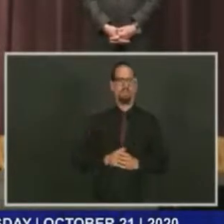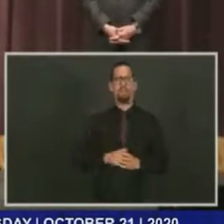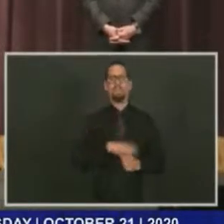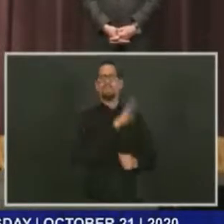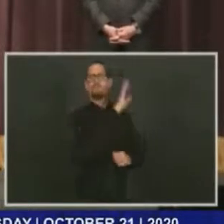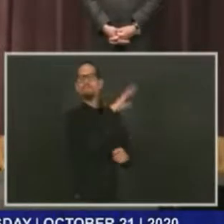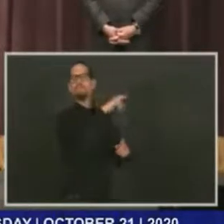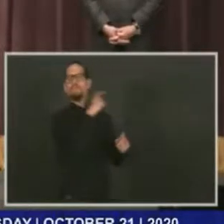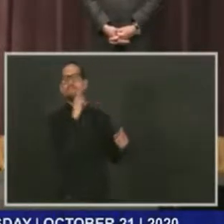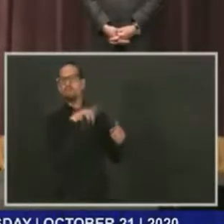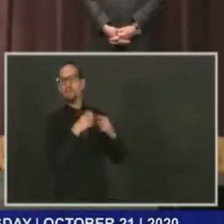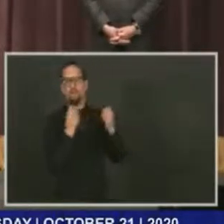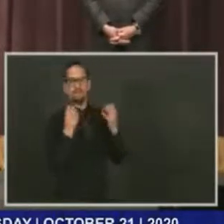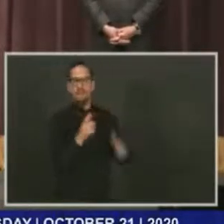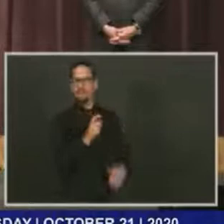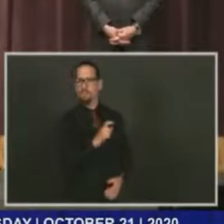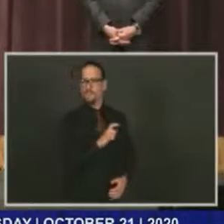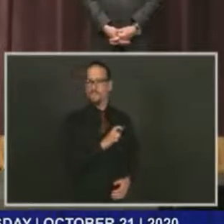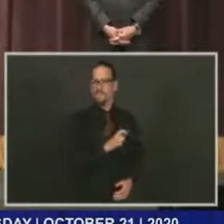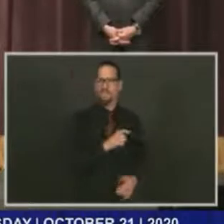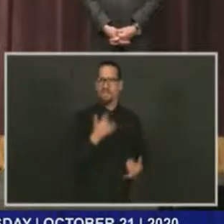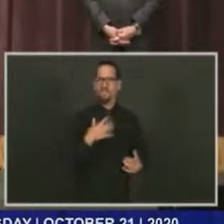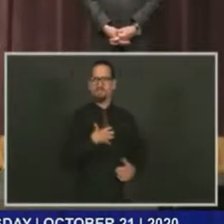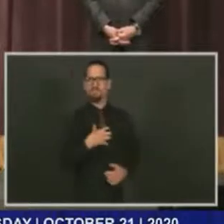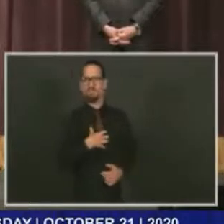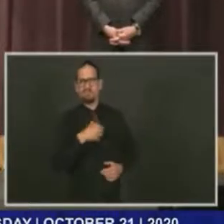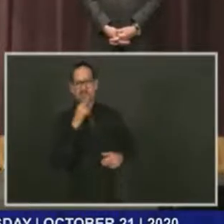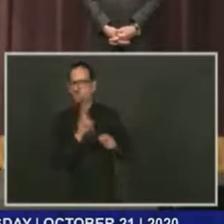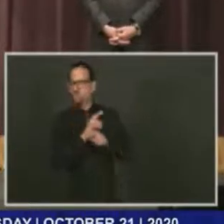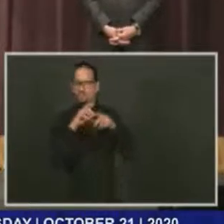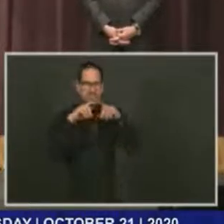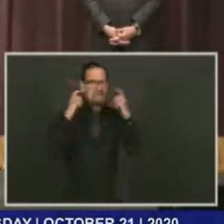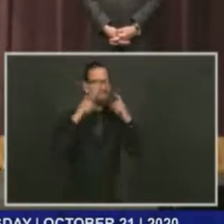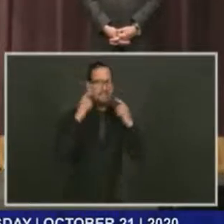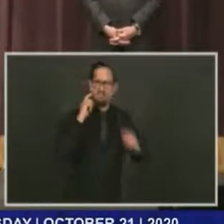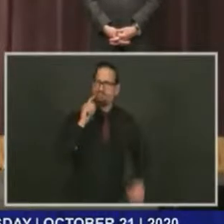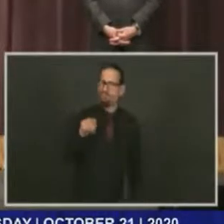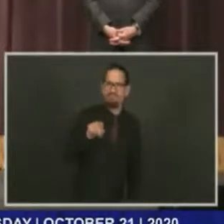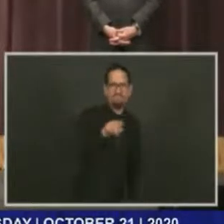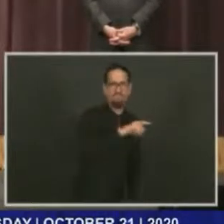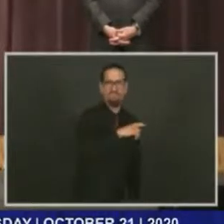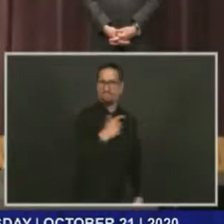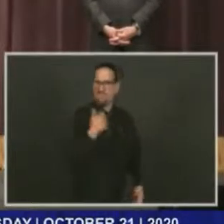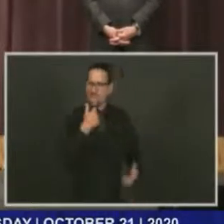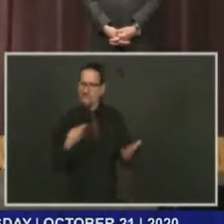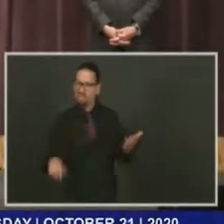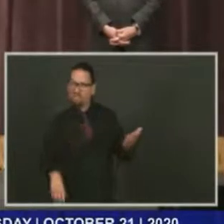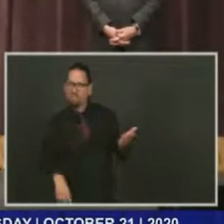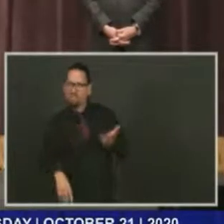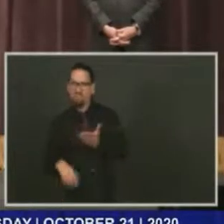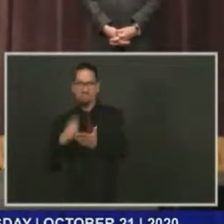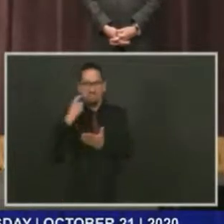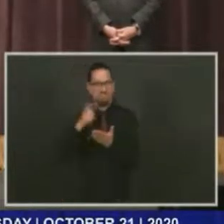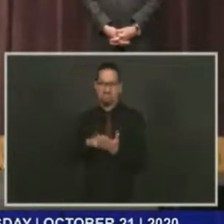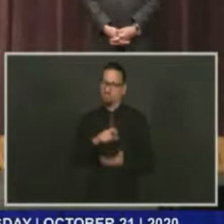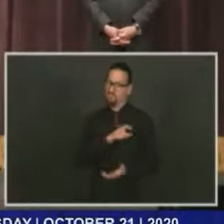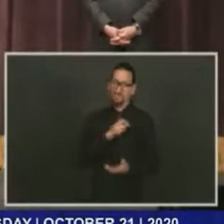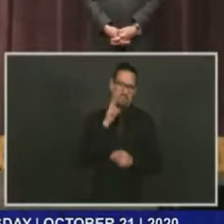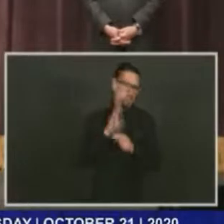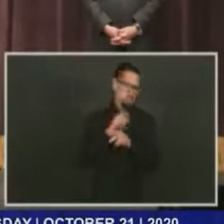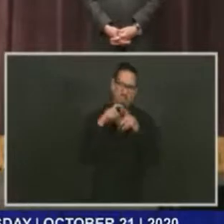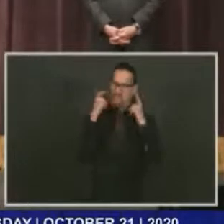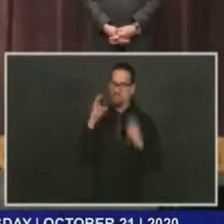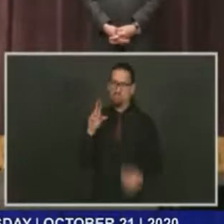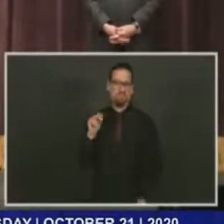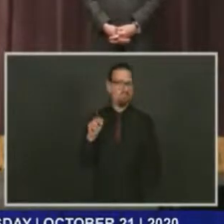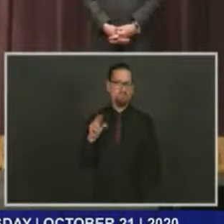wearing masks. Is this something that has been brought to I know it's been brought to your attention because we've brought it to your attention, but in recent times has been